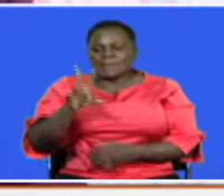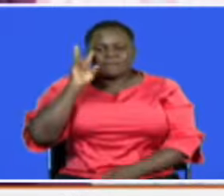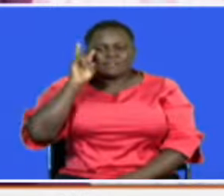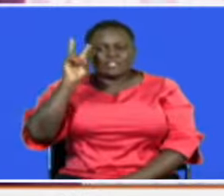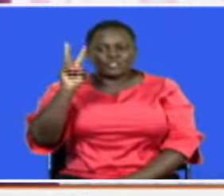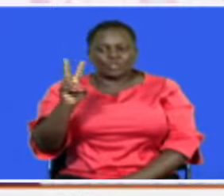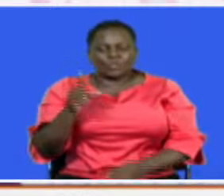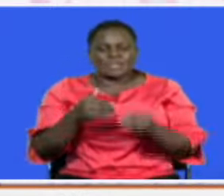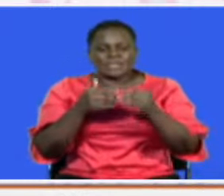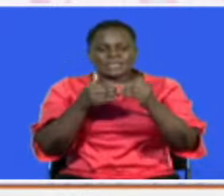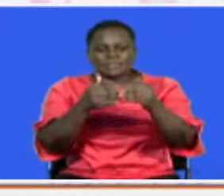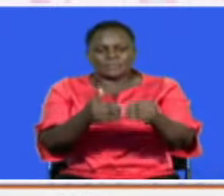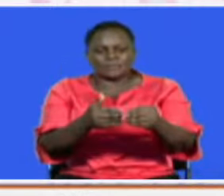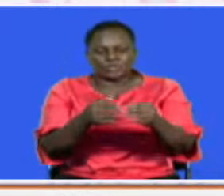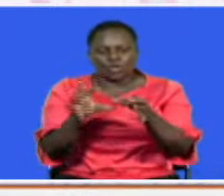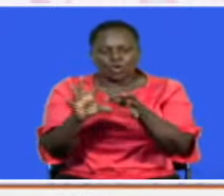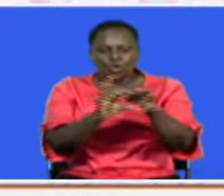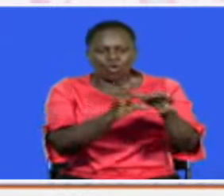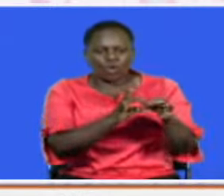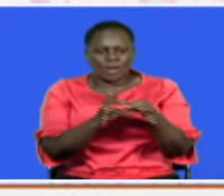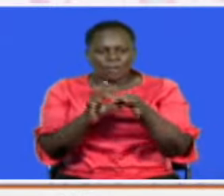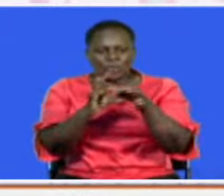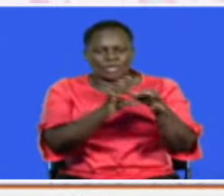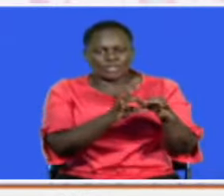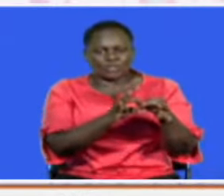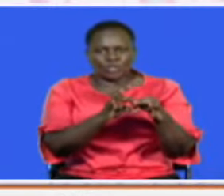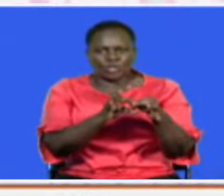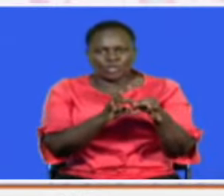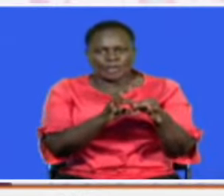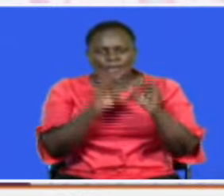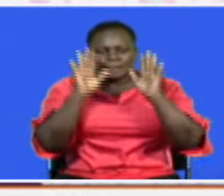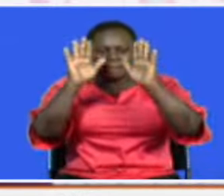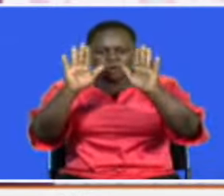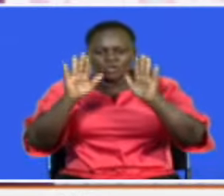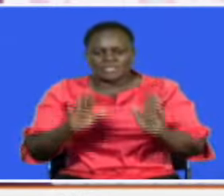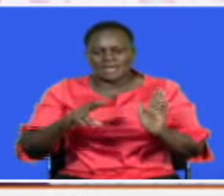their visionary leadership and collaboration in this pivotal project.